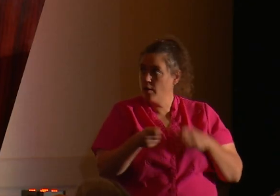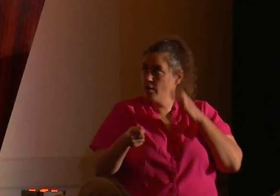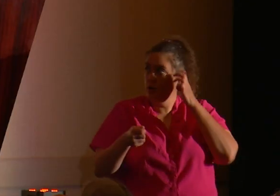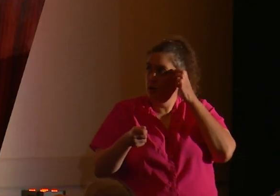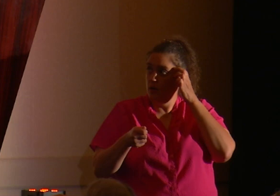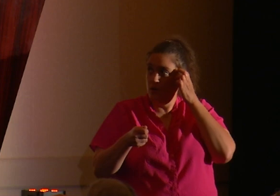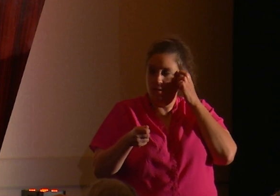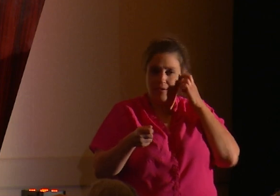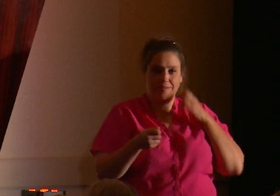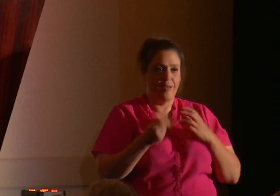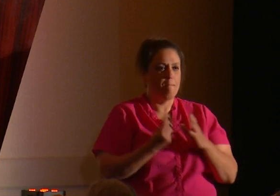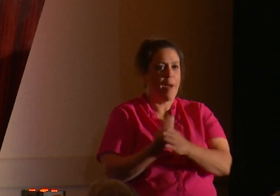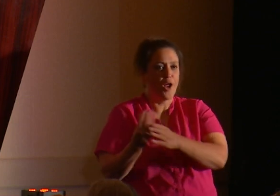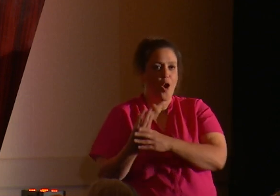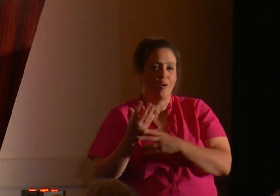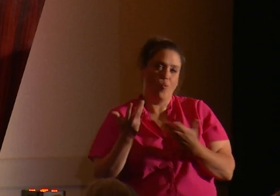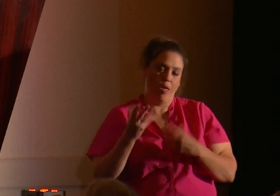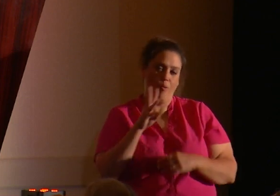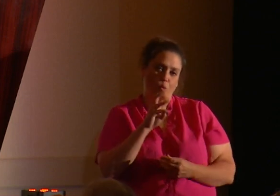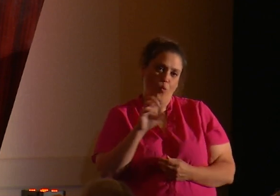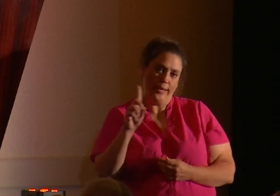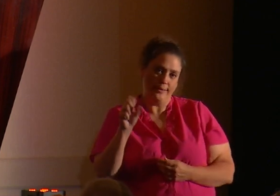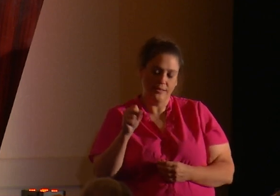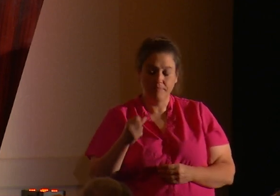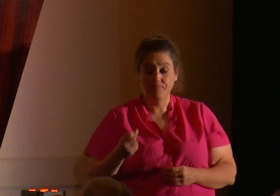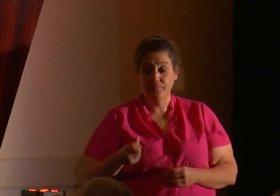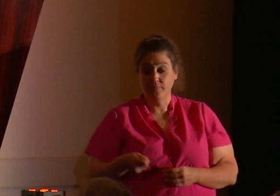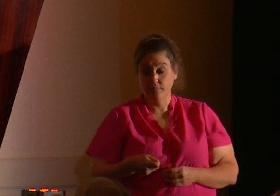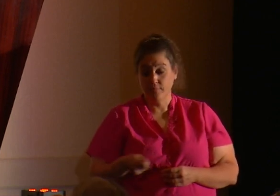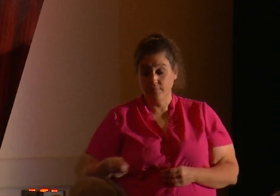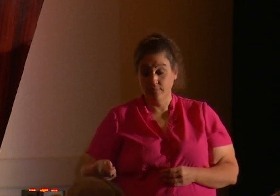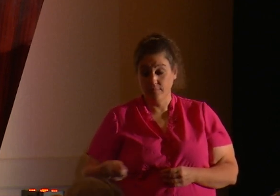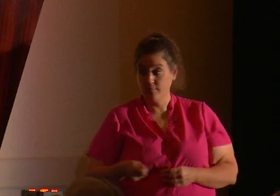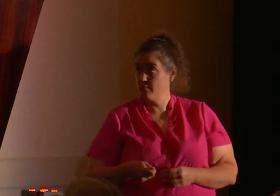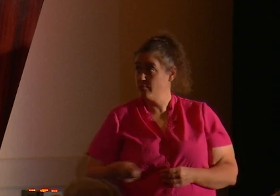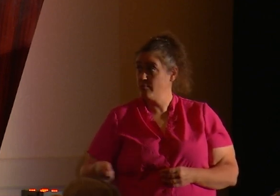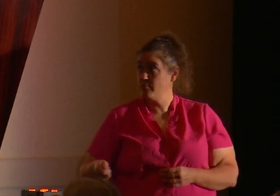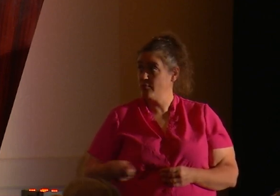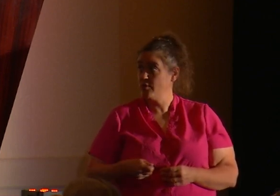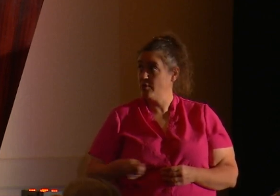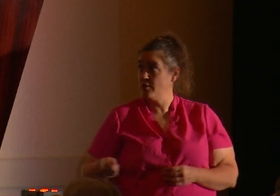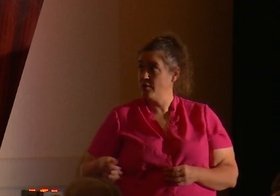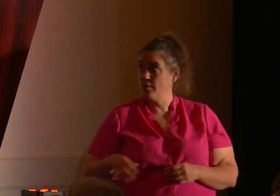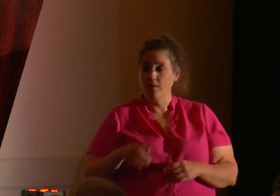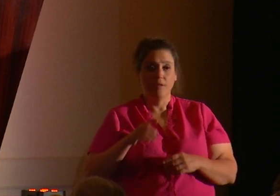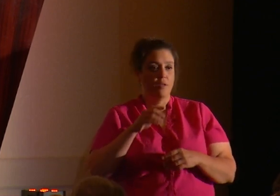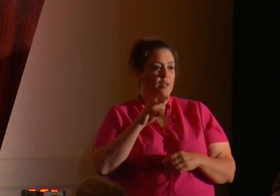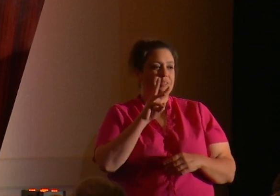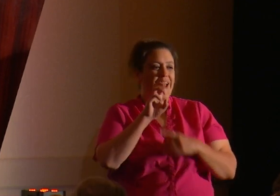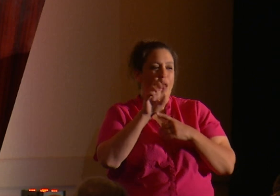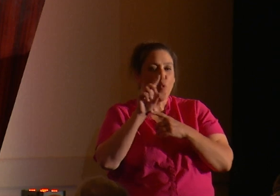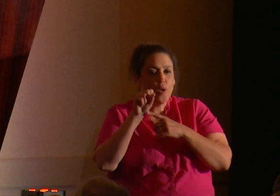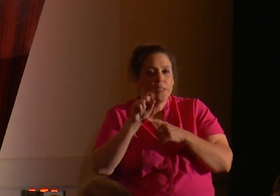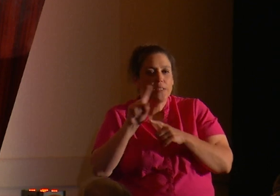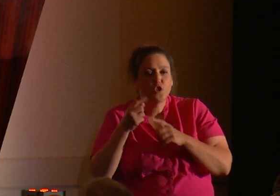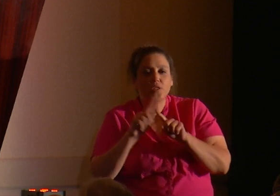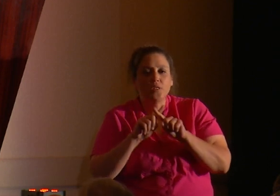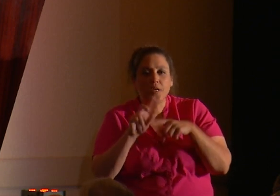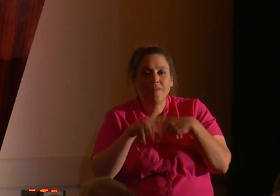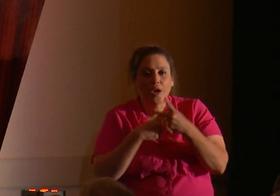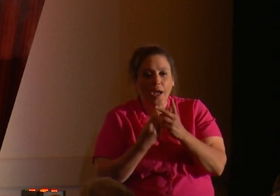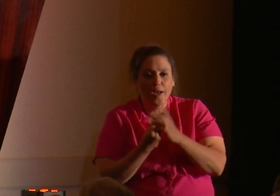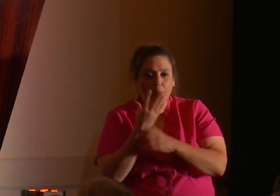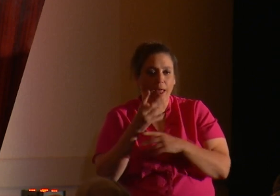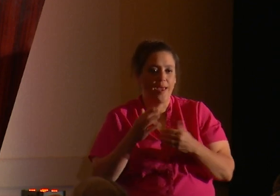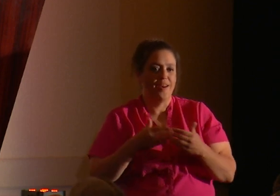the little weeds, because I don't believe in weeds, by the way. I think that's ridiculous. It's just a plant. It's not a weed. So I'm watering everything